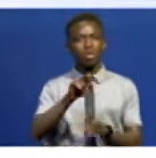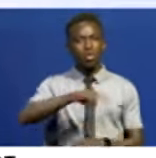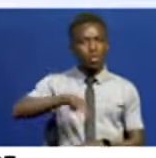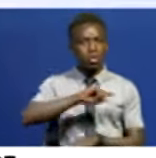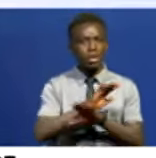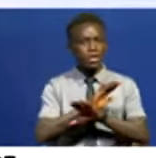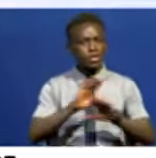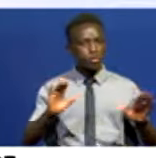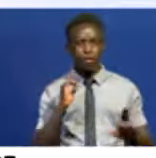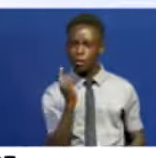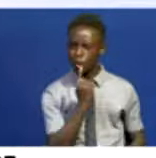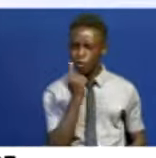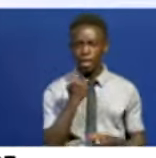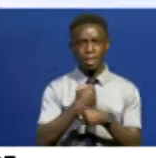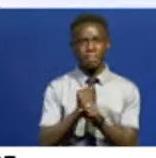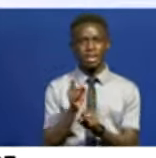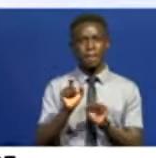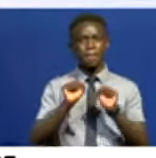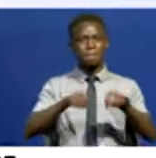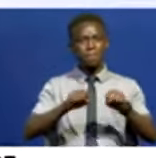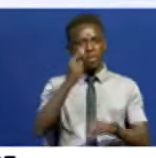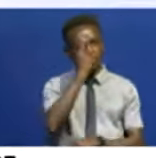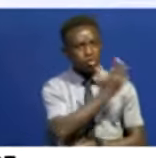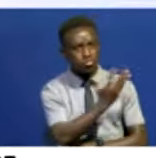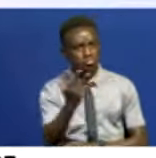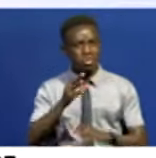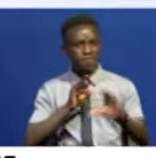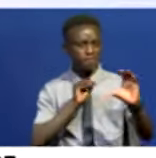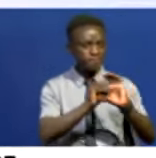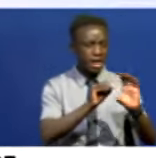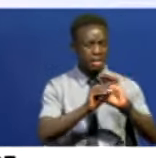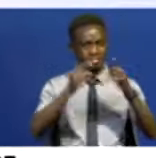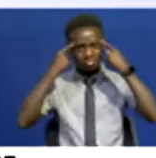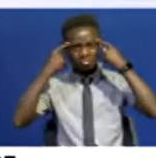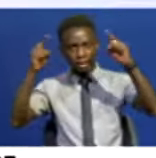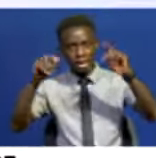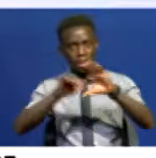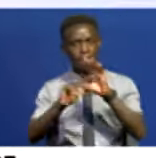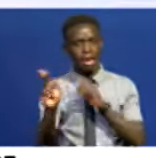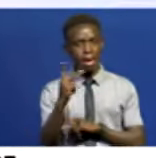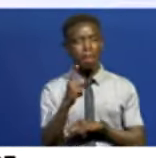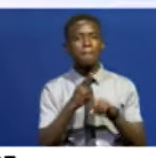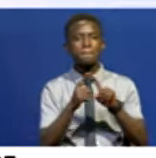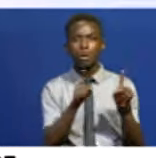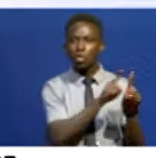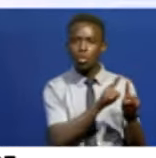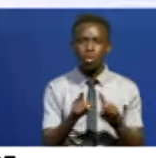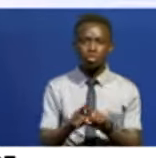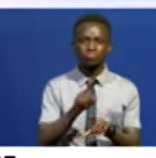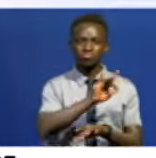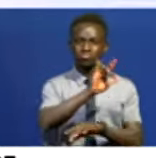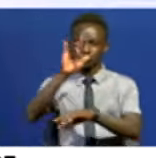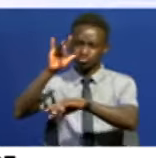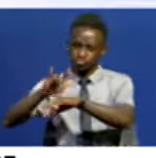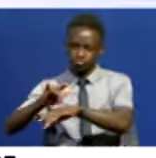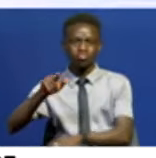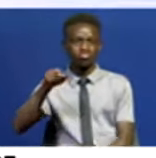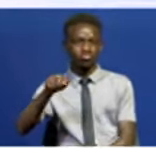it possible for you to invest in and thrive in Kenya, but to also tap into the opportunities that come with